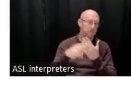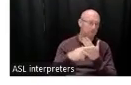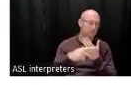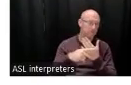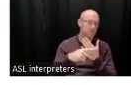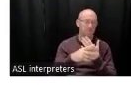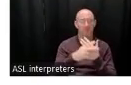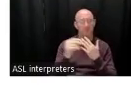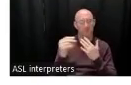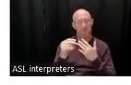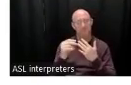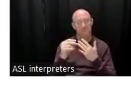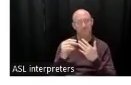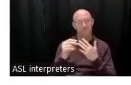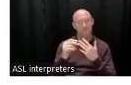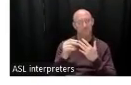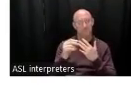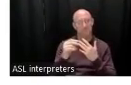it into